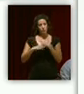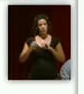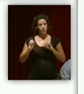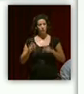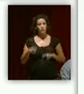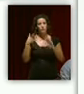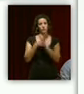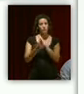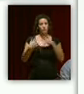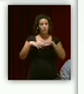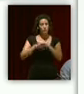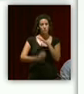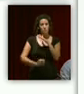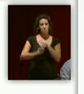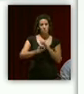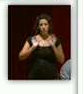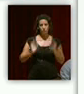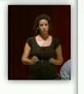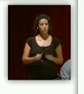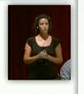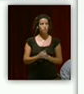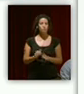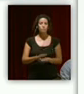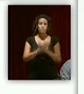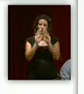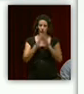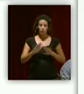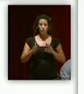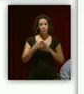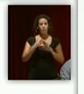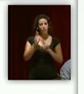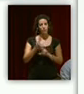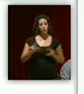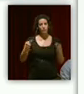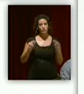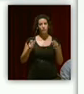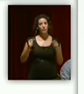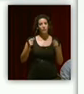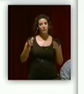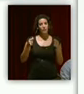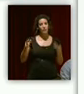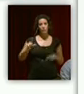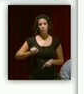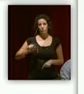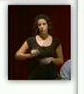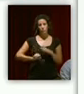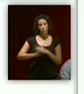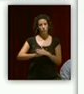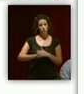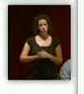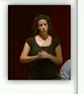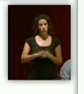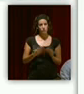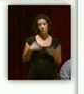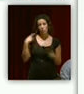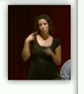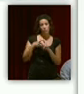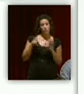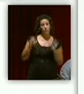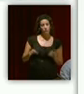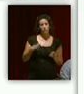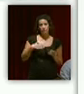to interact between people with disabilities and without disabilities. So there's a high level of interaction. And just to finish, I would like to say that the cost is